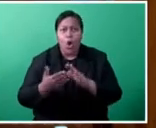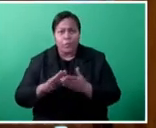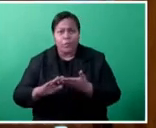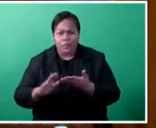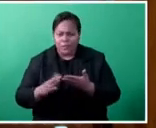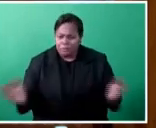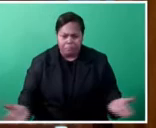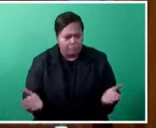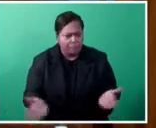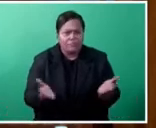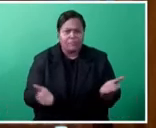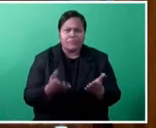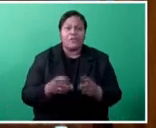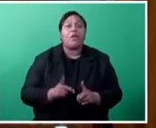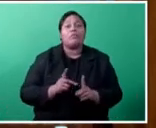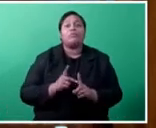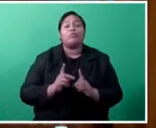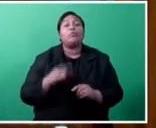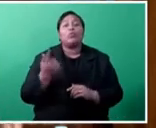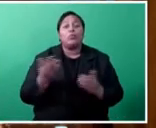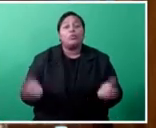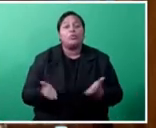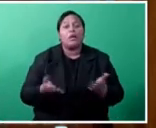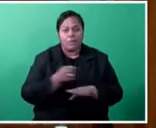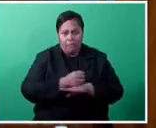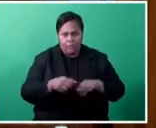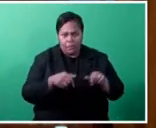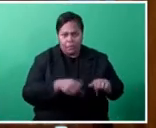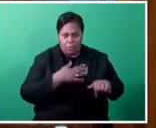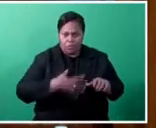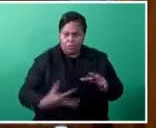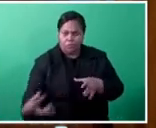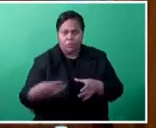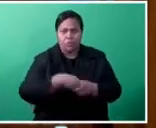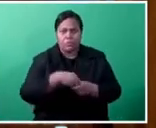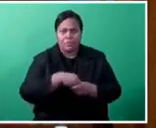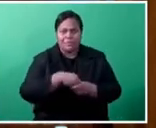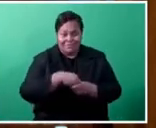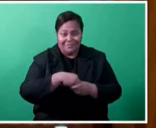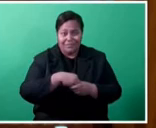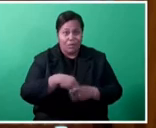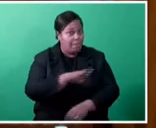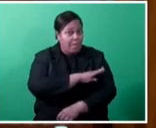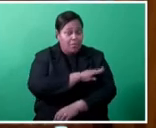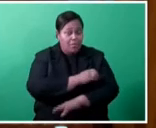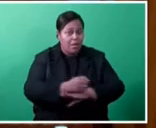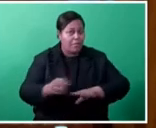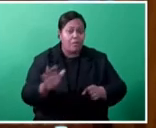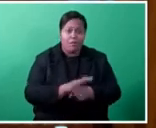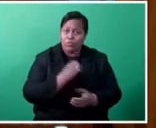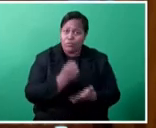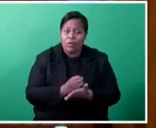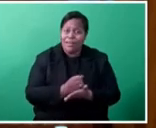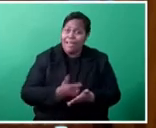to reflect the very best in terms of inclusivity. Honorable Speaker, the Bainimarama government will ensure that any land-owning